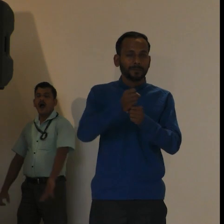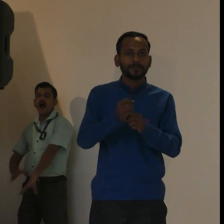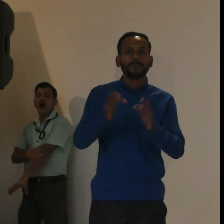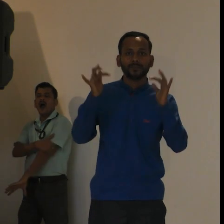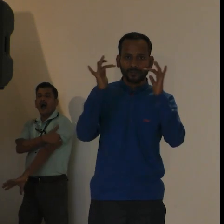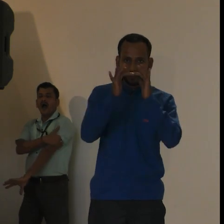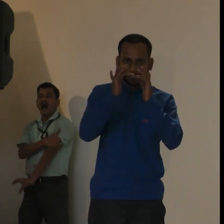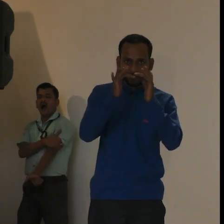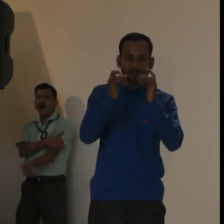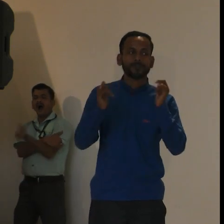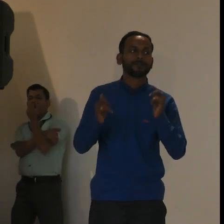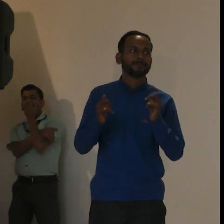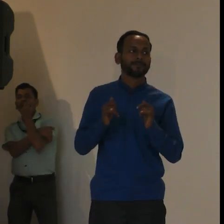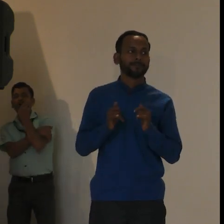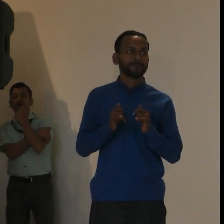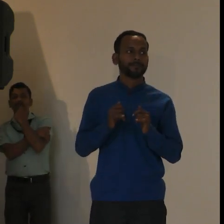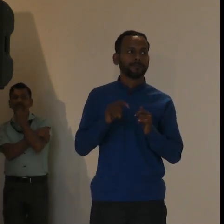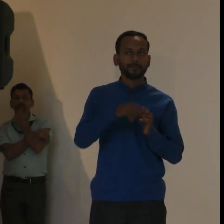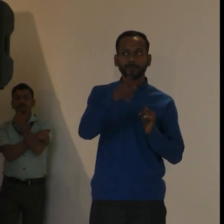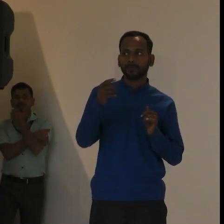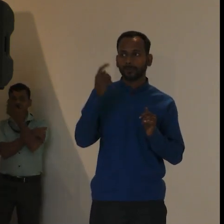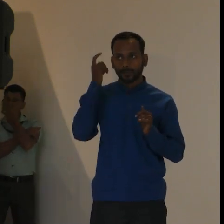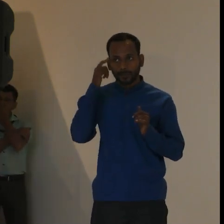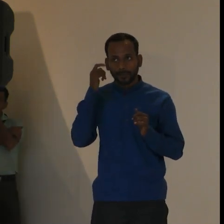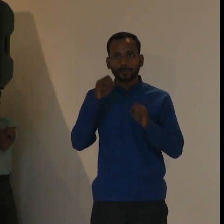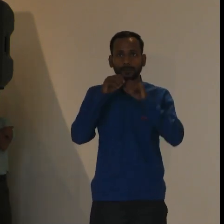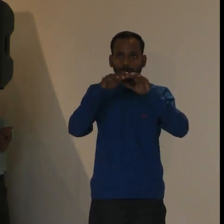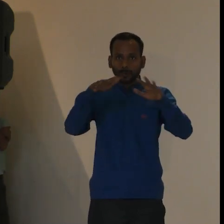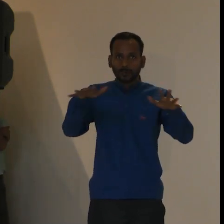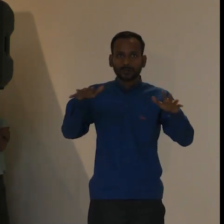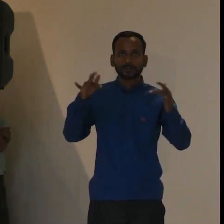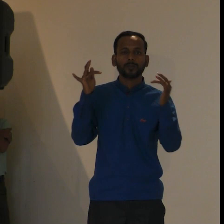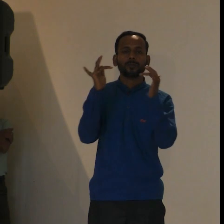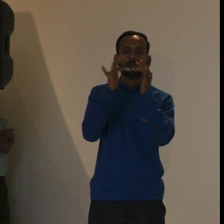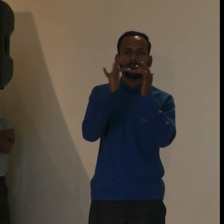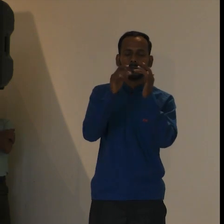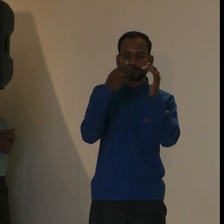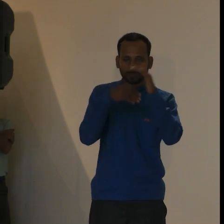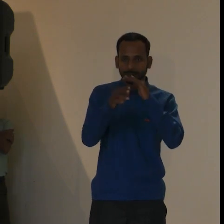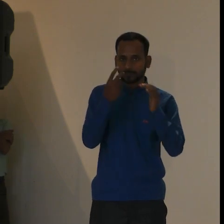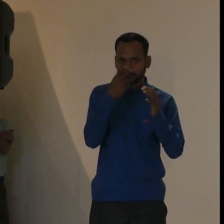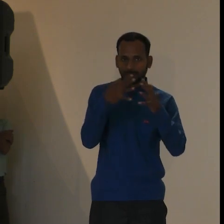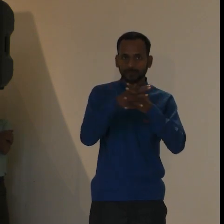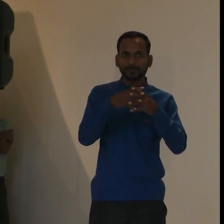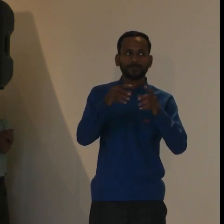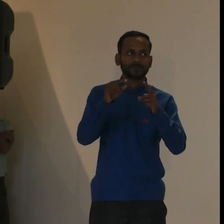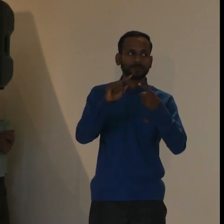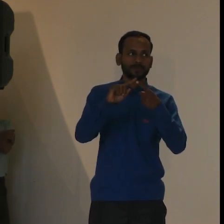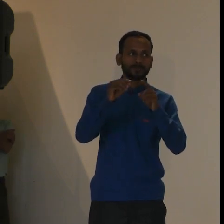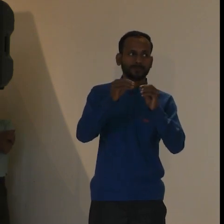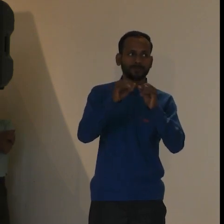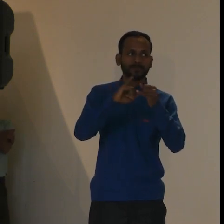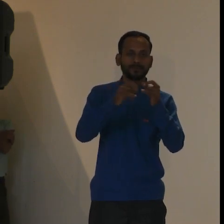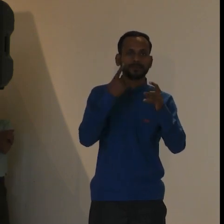website, and the collection will be accessible through the website. So that's just a byproduct of what happened